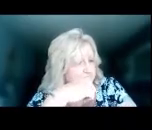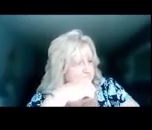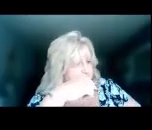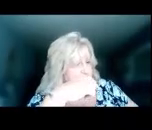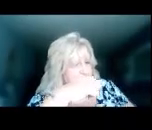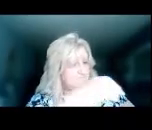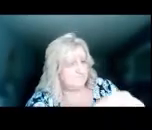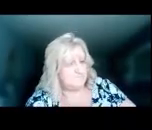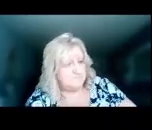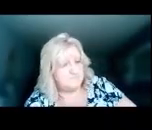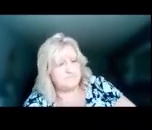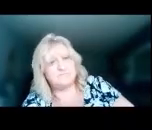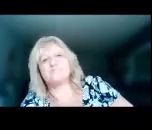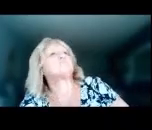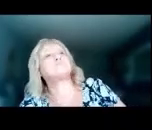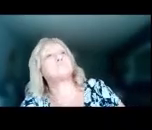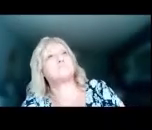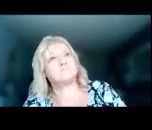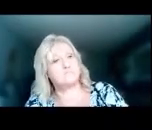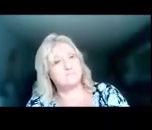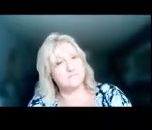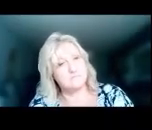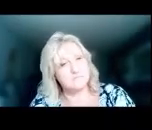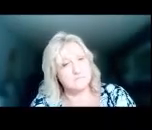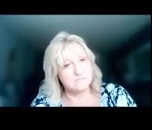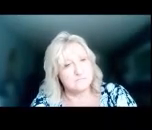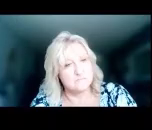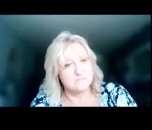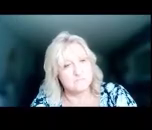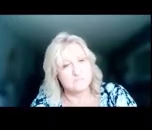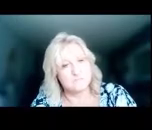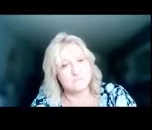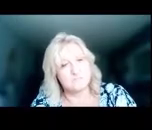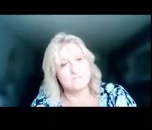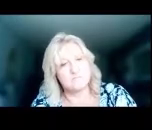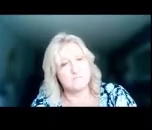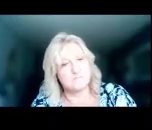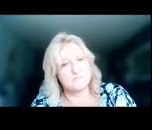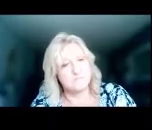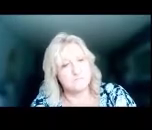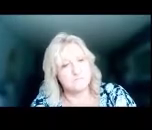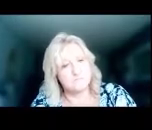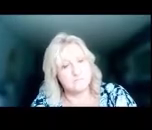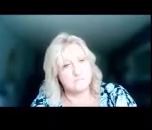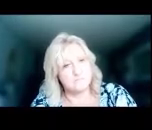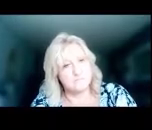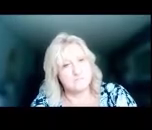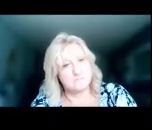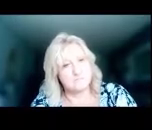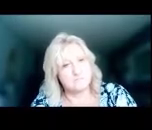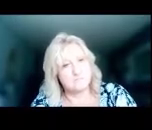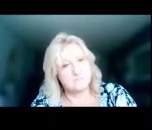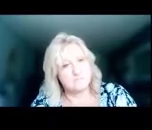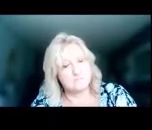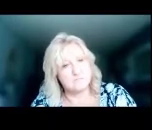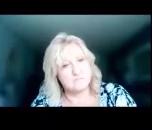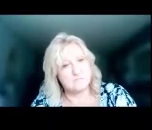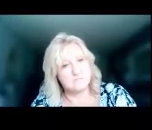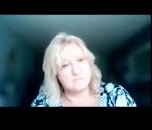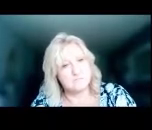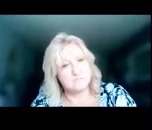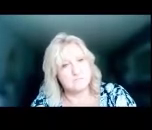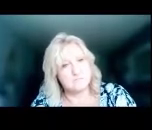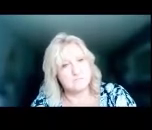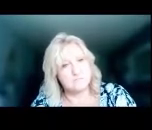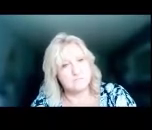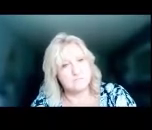download Accessibility Suite, you won't get all the accessibility features. And some, when you put TalkBack on, because they're a very